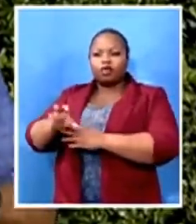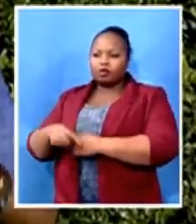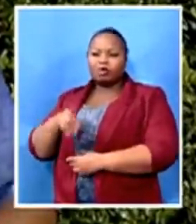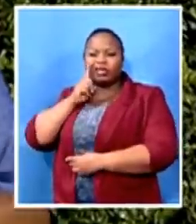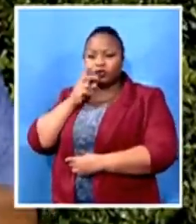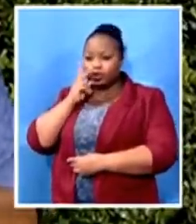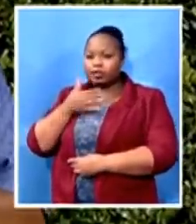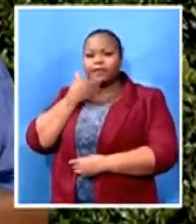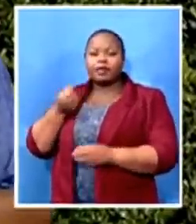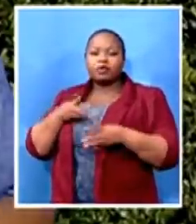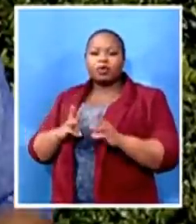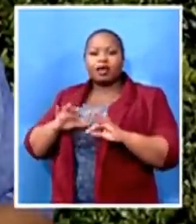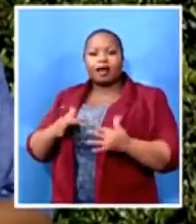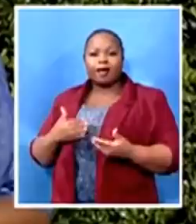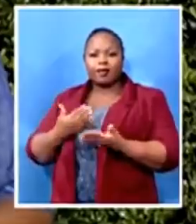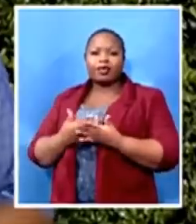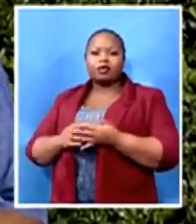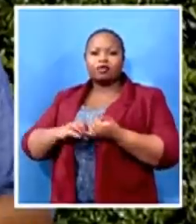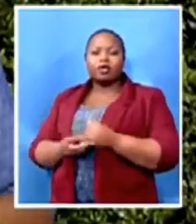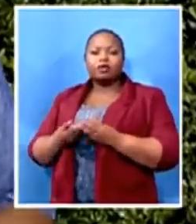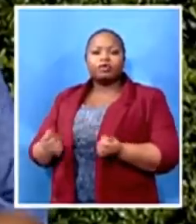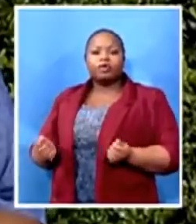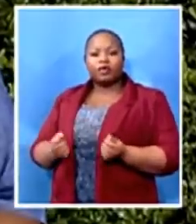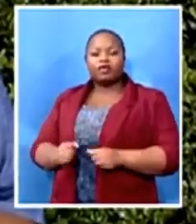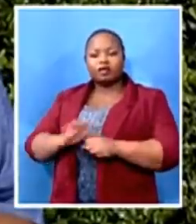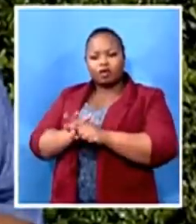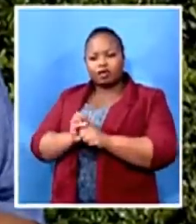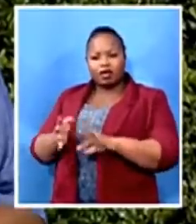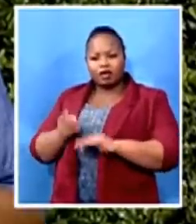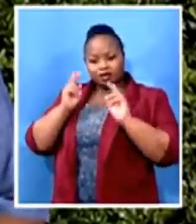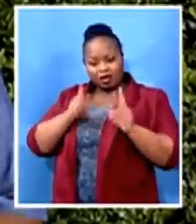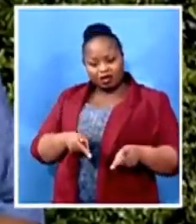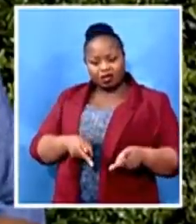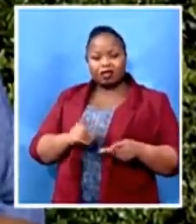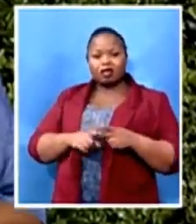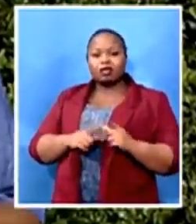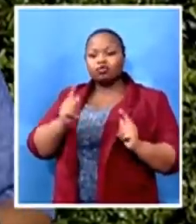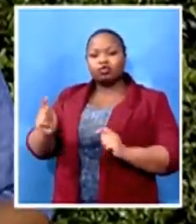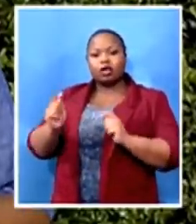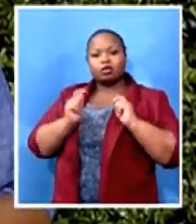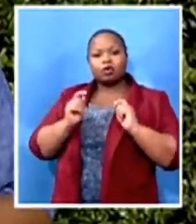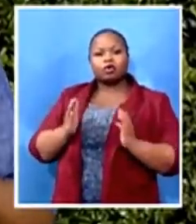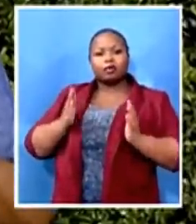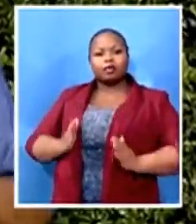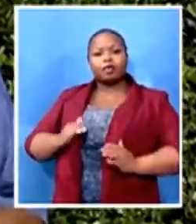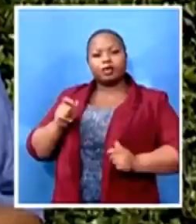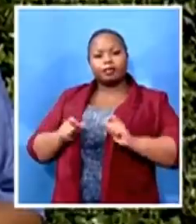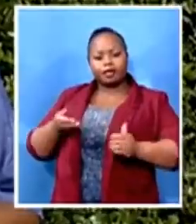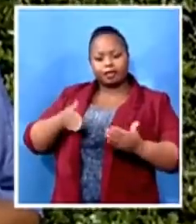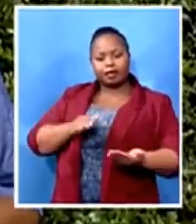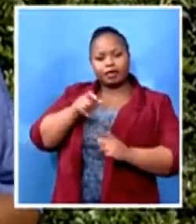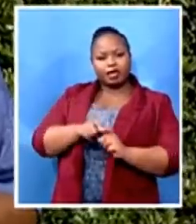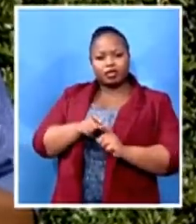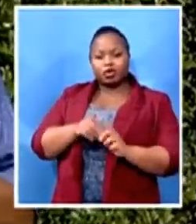deaths and actually the transportation of those the mortal remains. So that issue is there. It is a